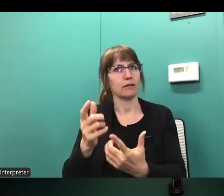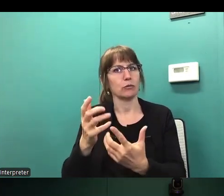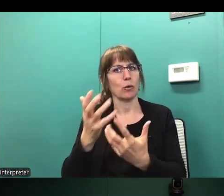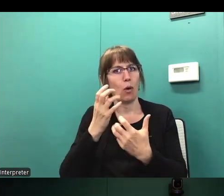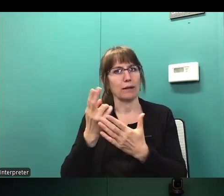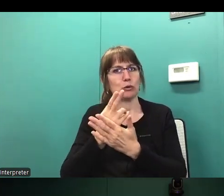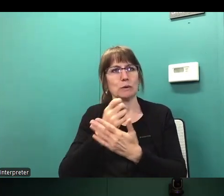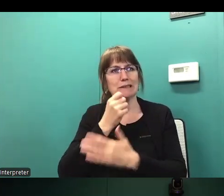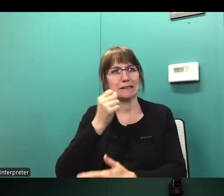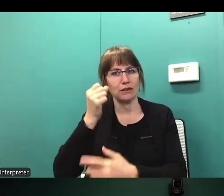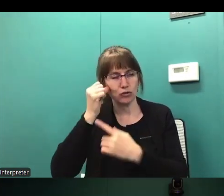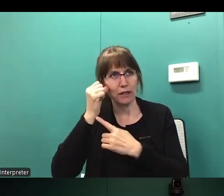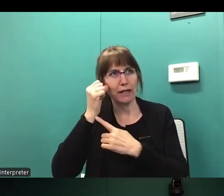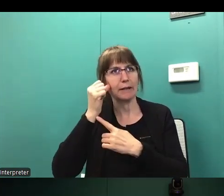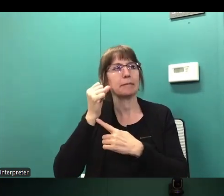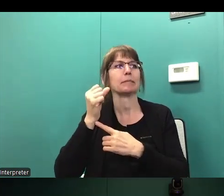yesterday.